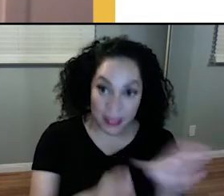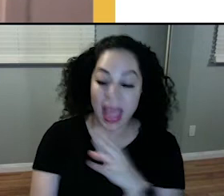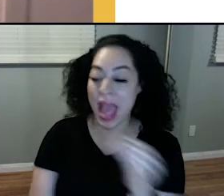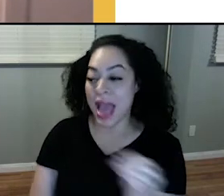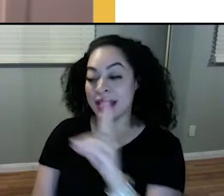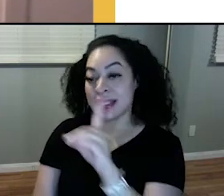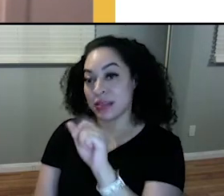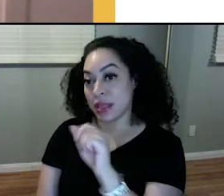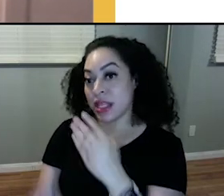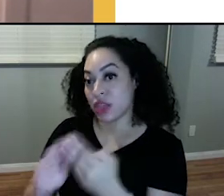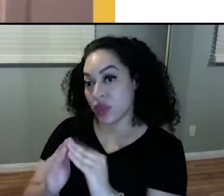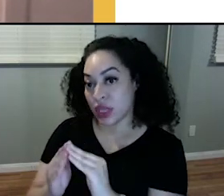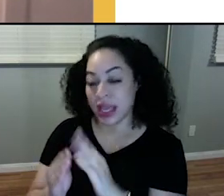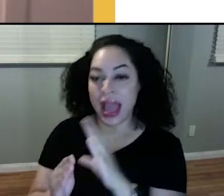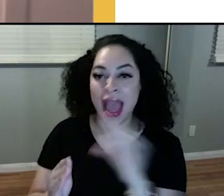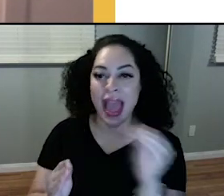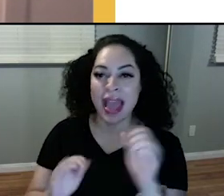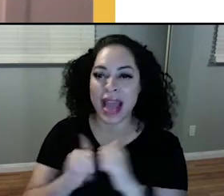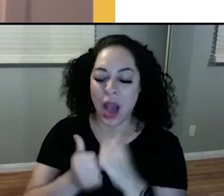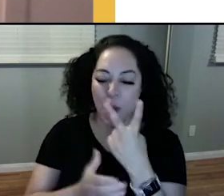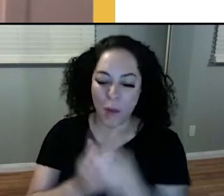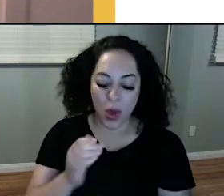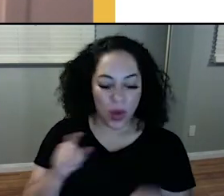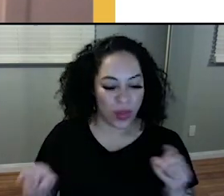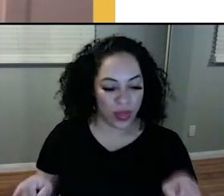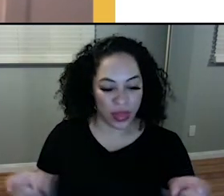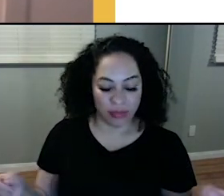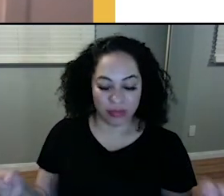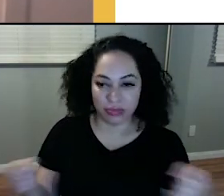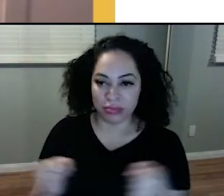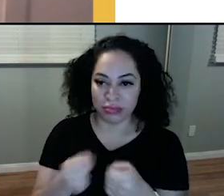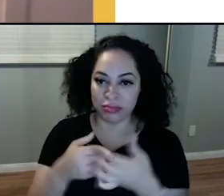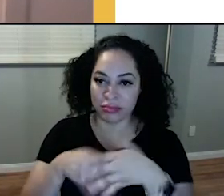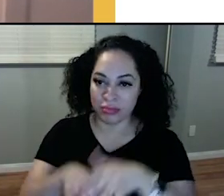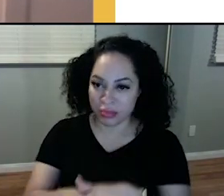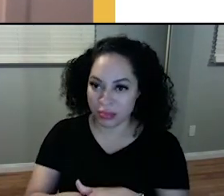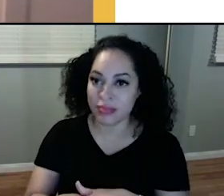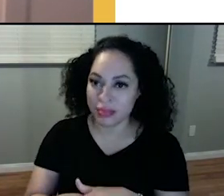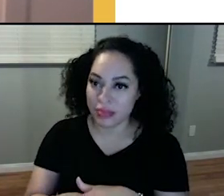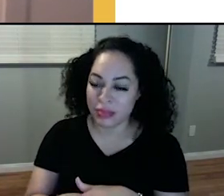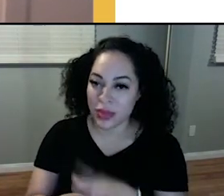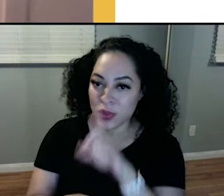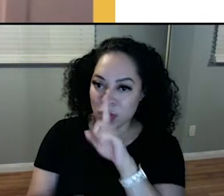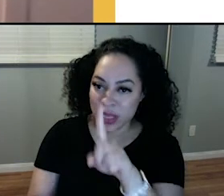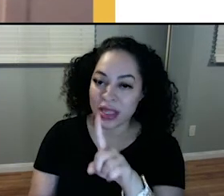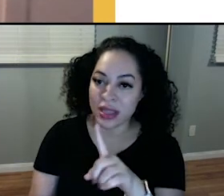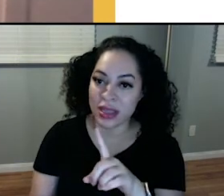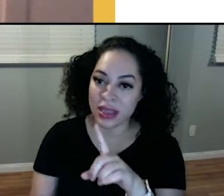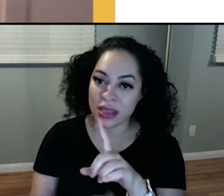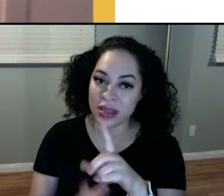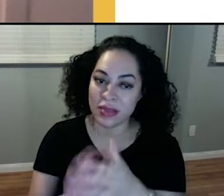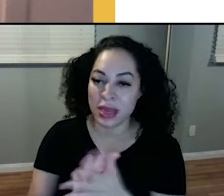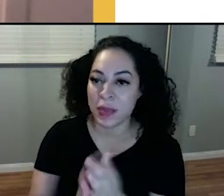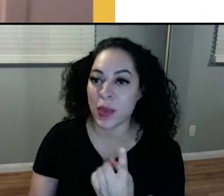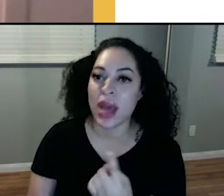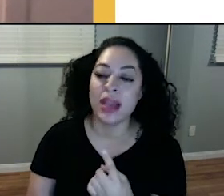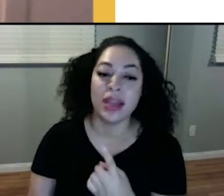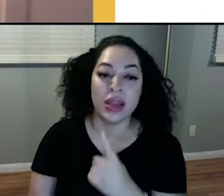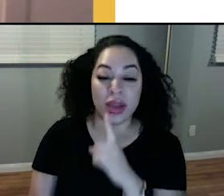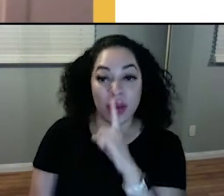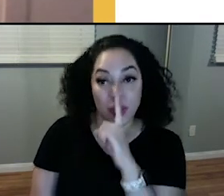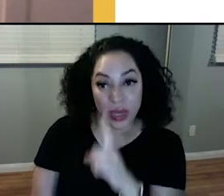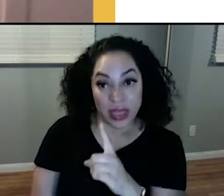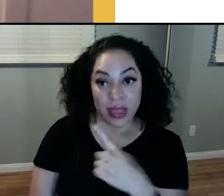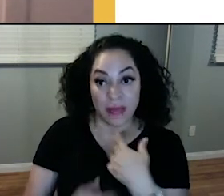community and the massive intersection of the two. Something that I learned in making this video, it's hard to sometimes